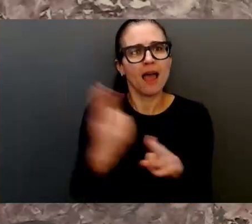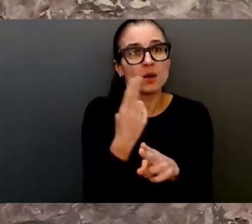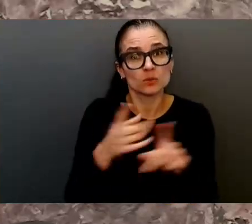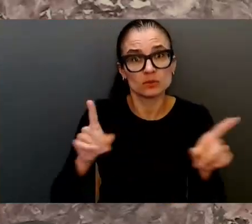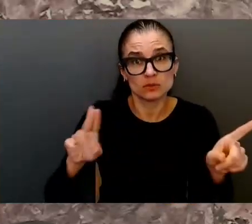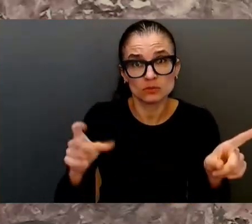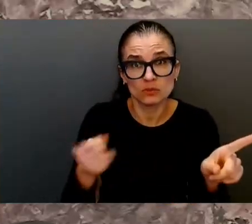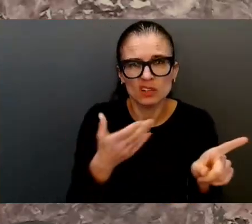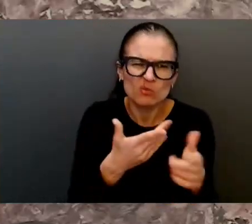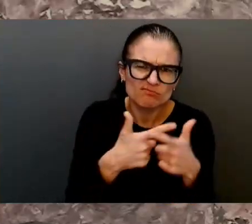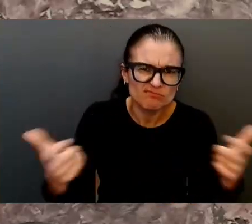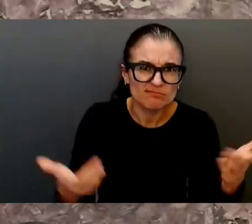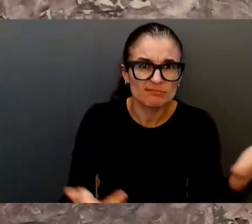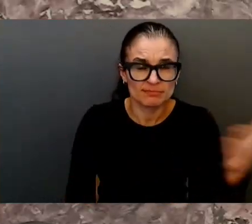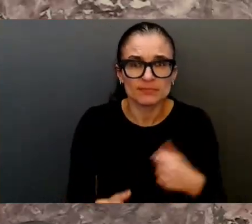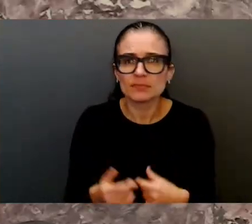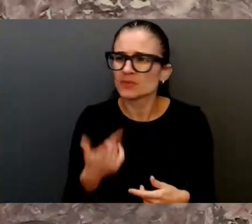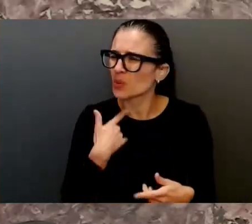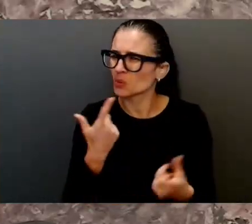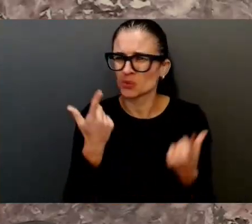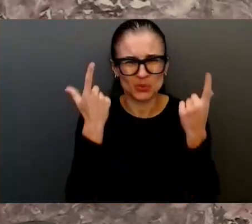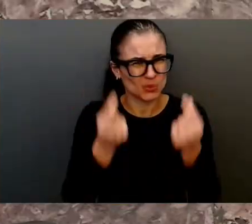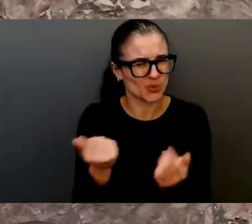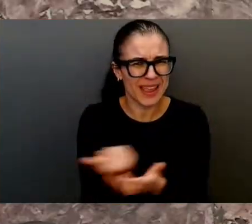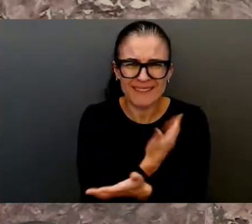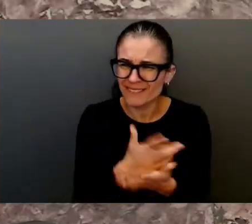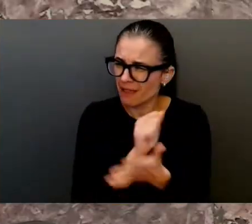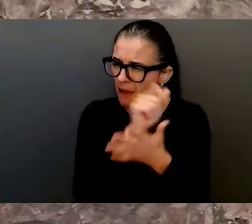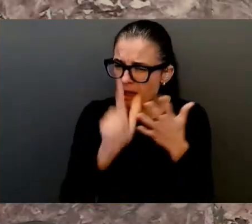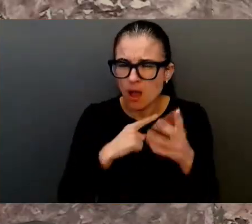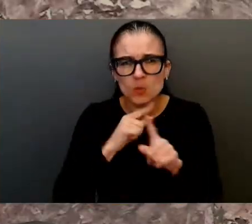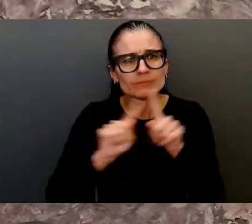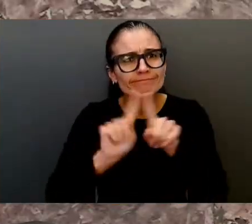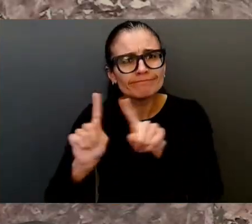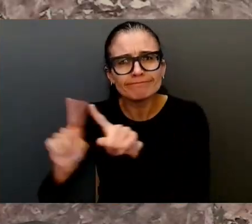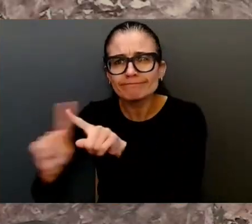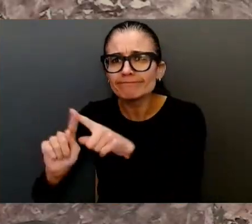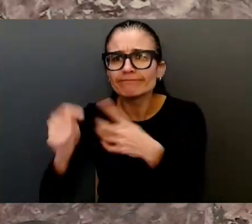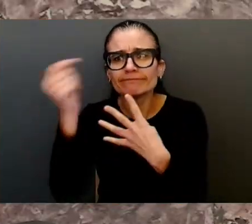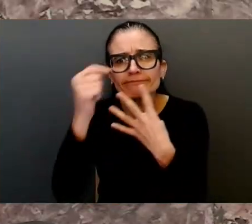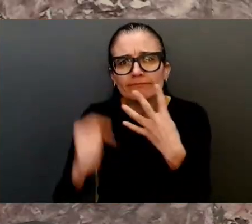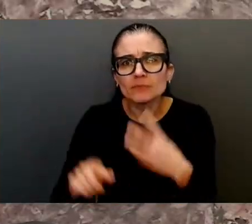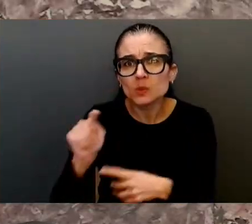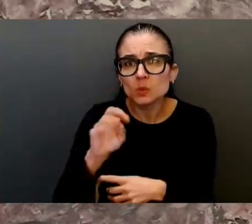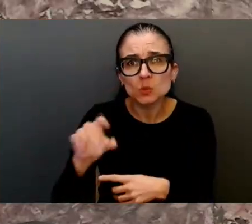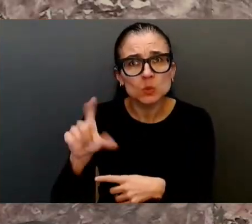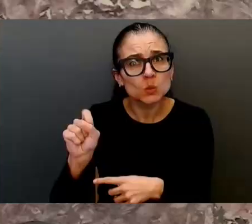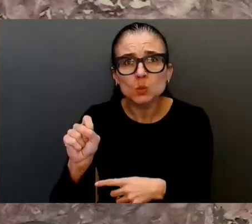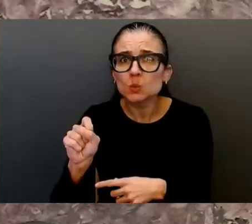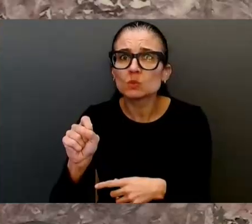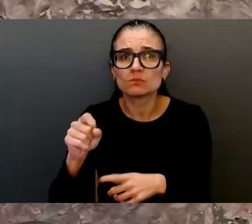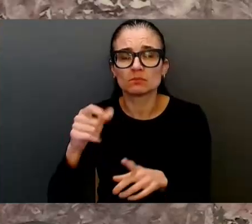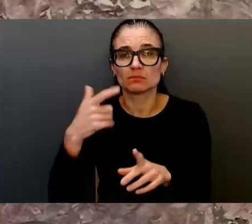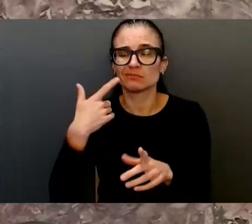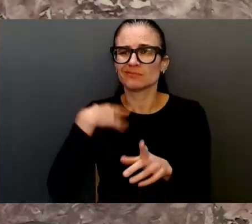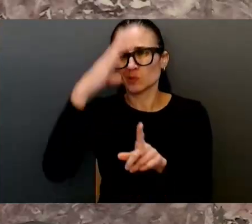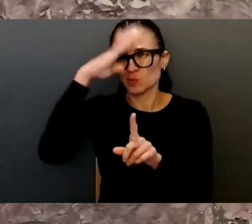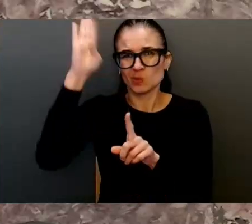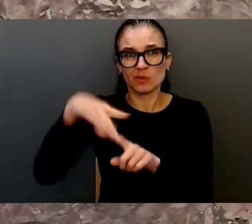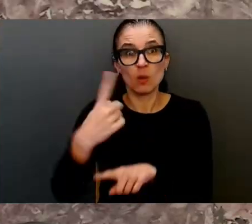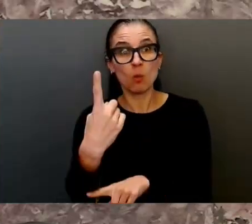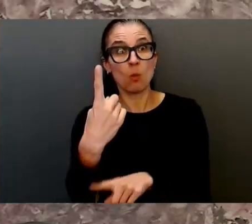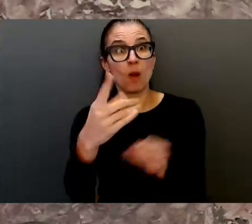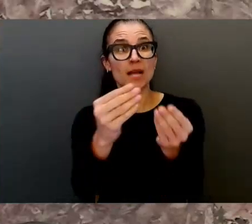can, knowing that there is no one magic bullet here, but it is going to take determination, it is going to take